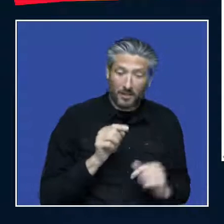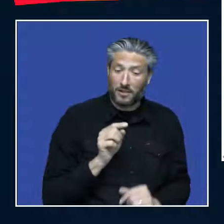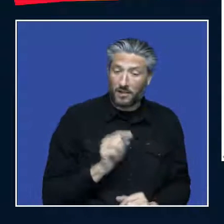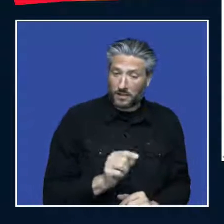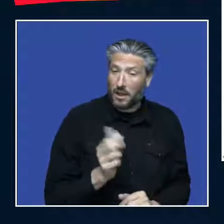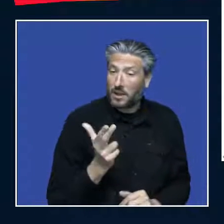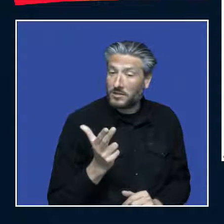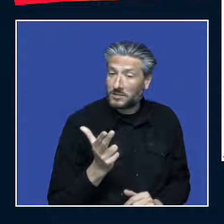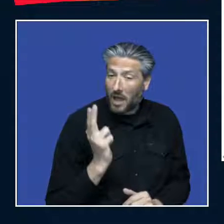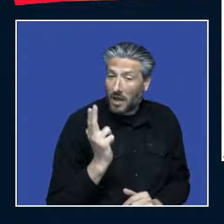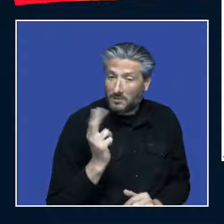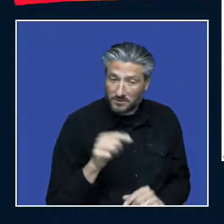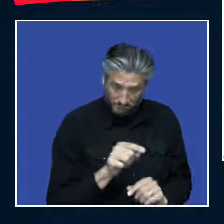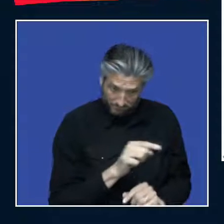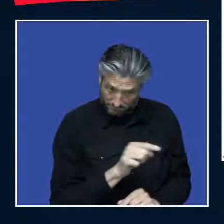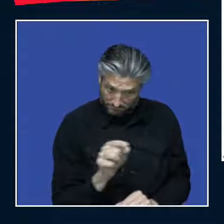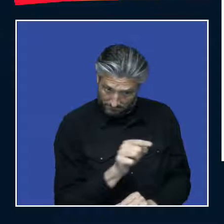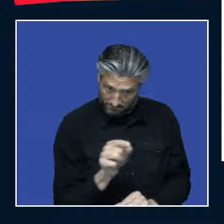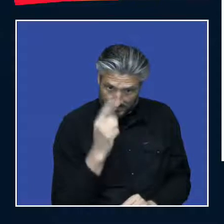start.